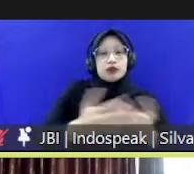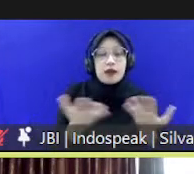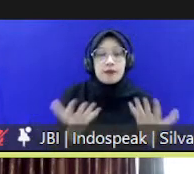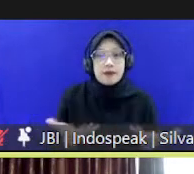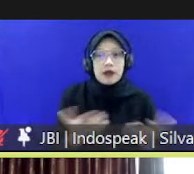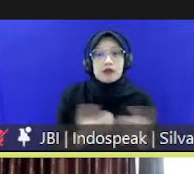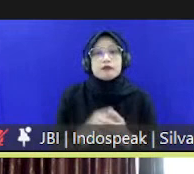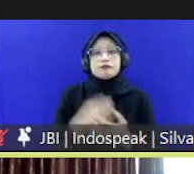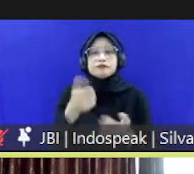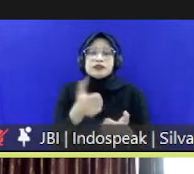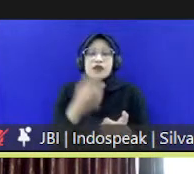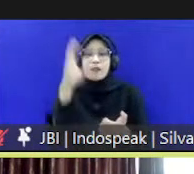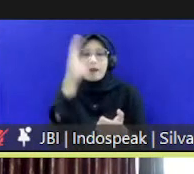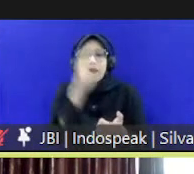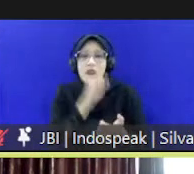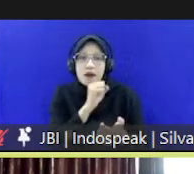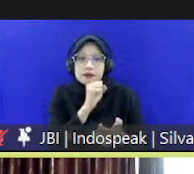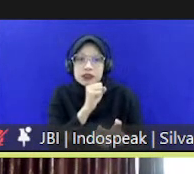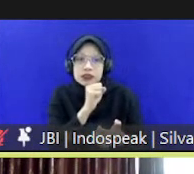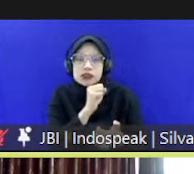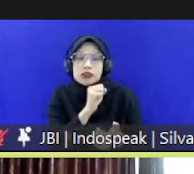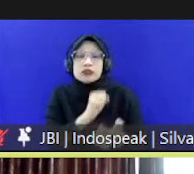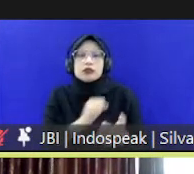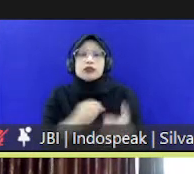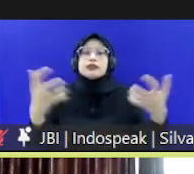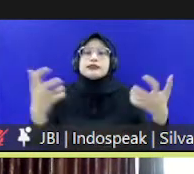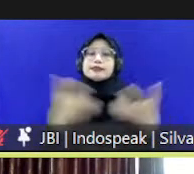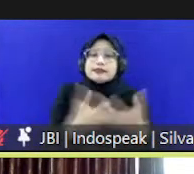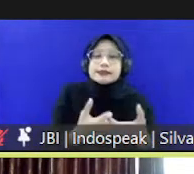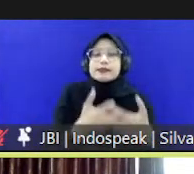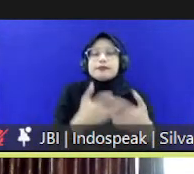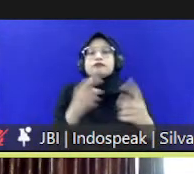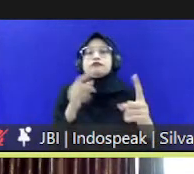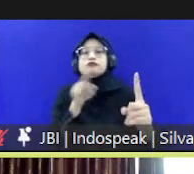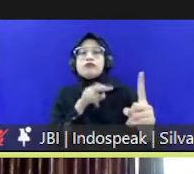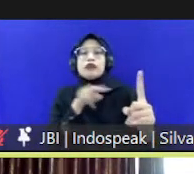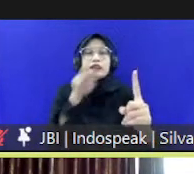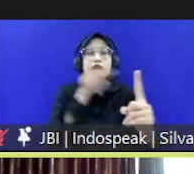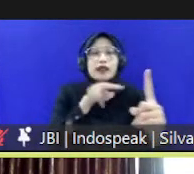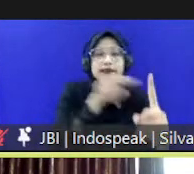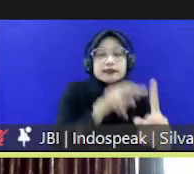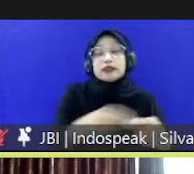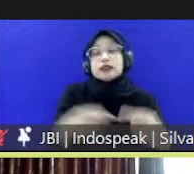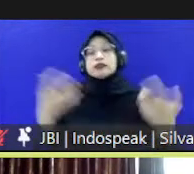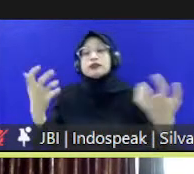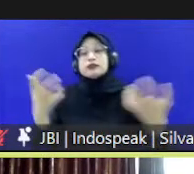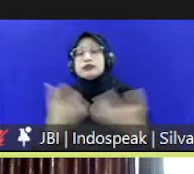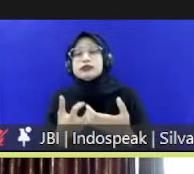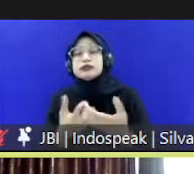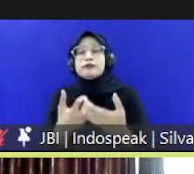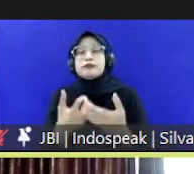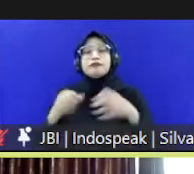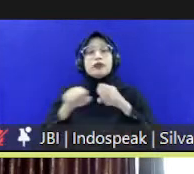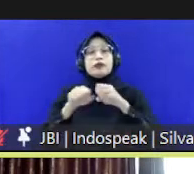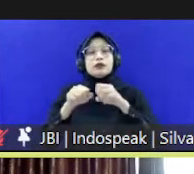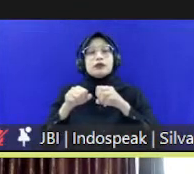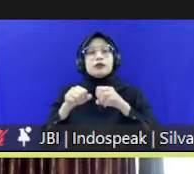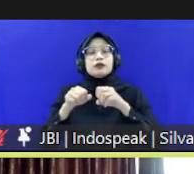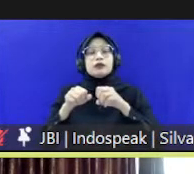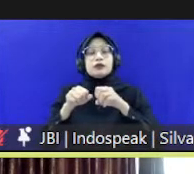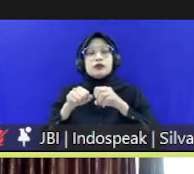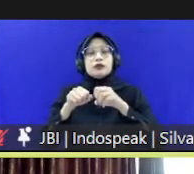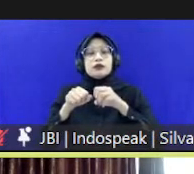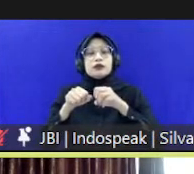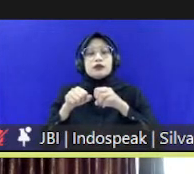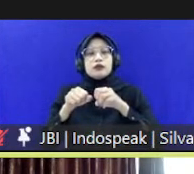understand the tracking system, the distribution, the spatial distribution, and also to support the tracing system. We had